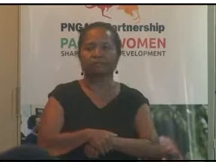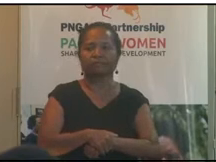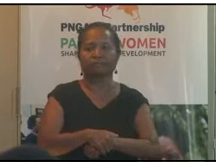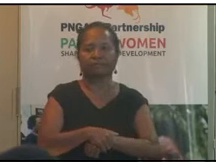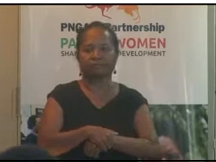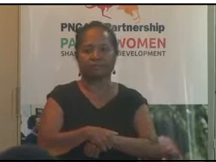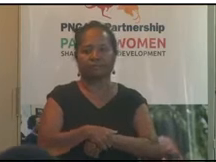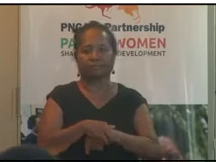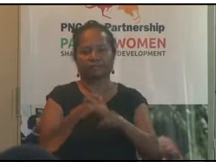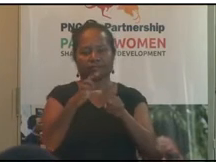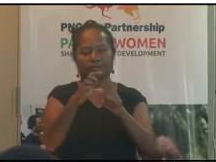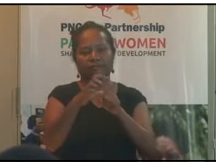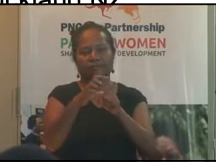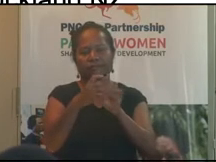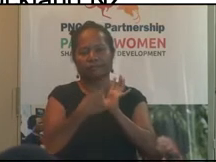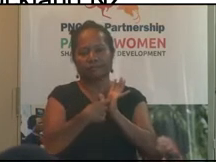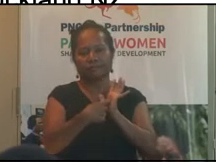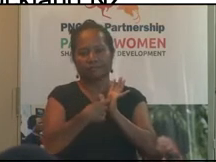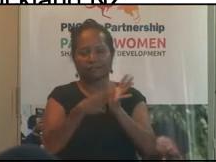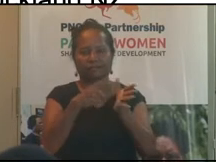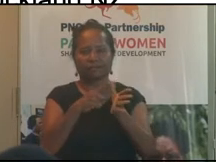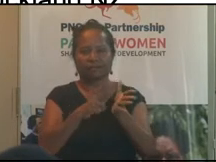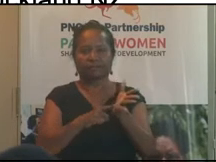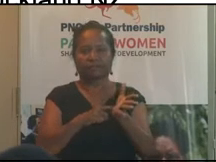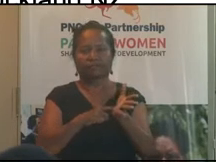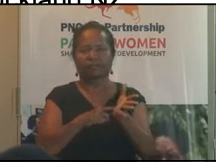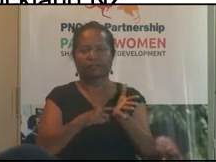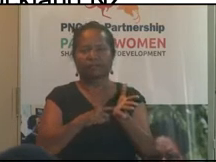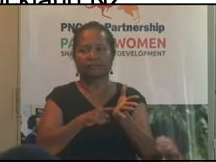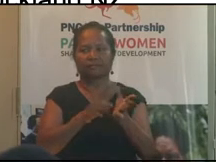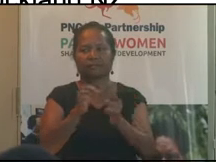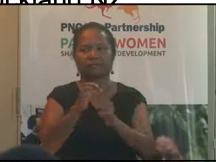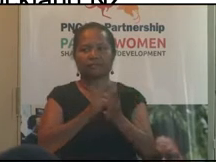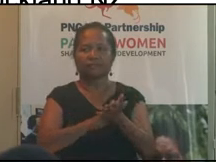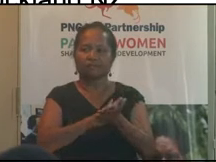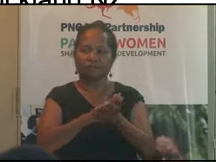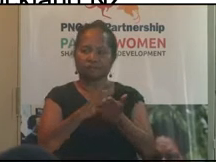Dr. Alphonse Gelu has held the position of Registrar of the Office of